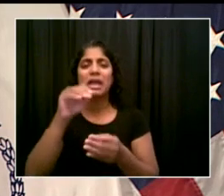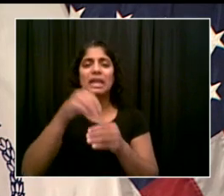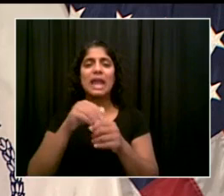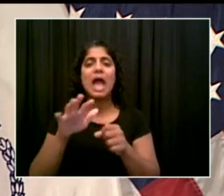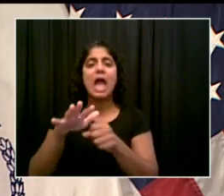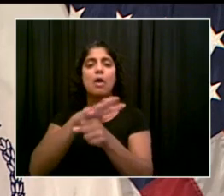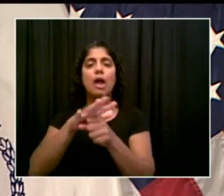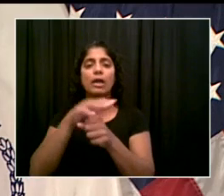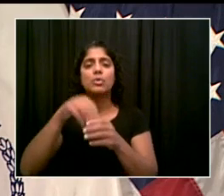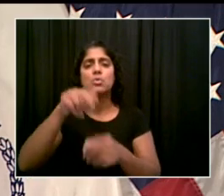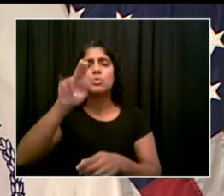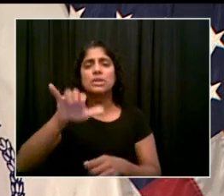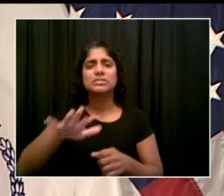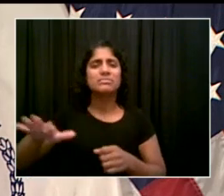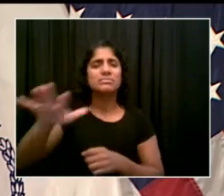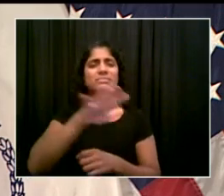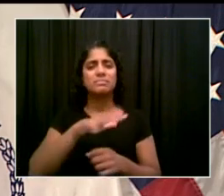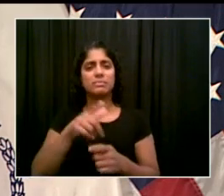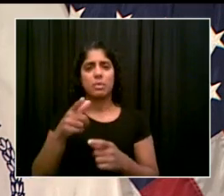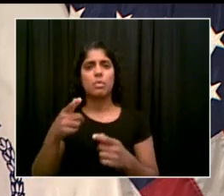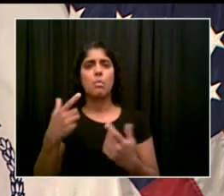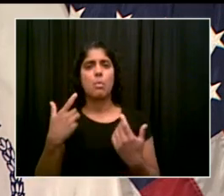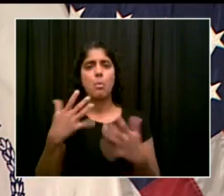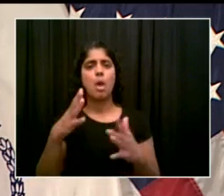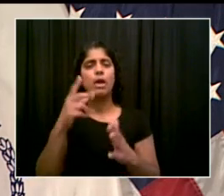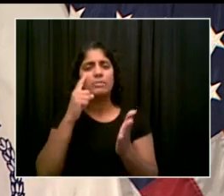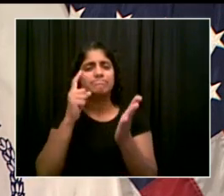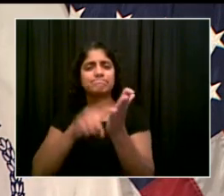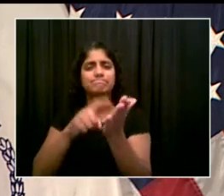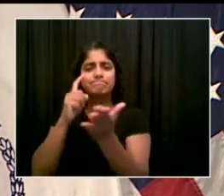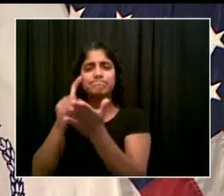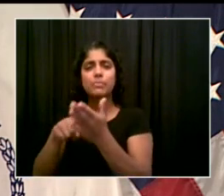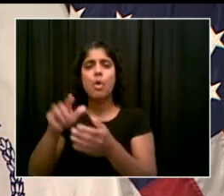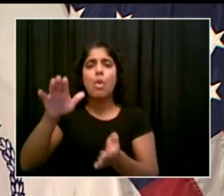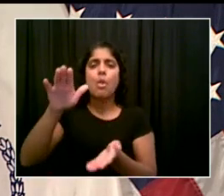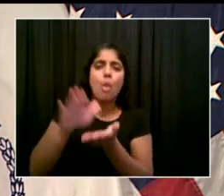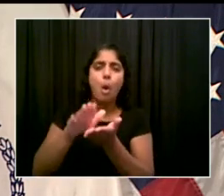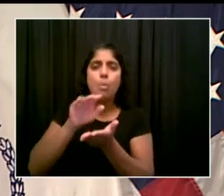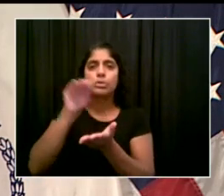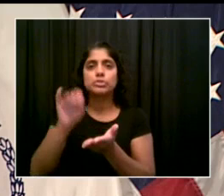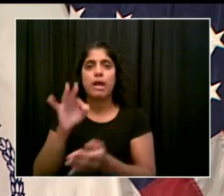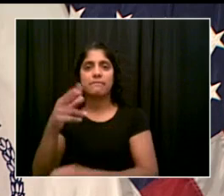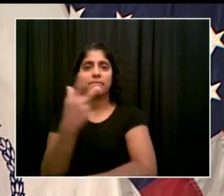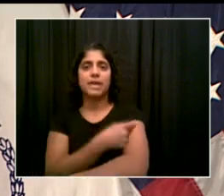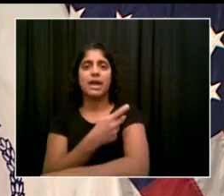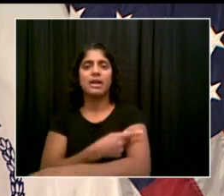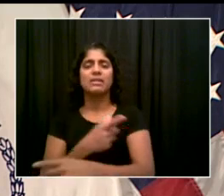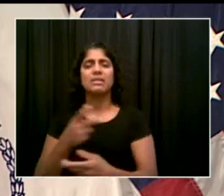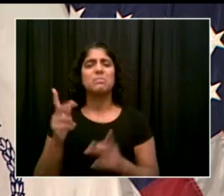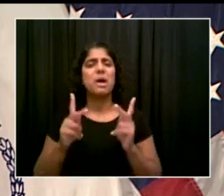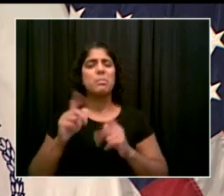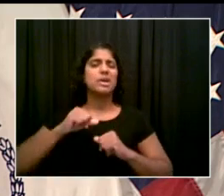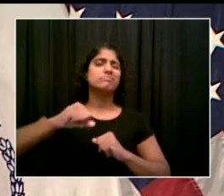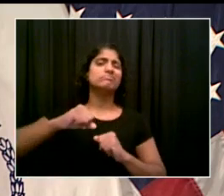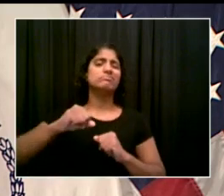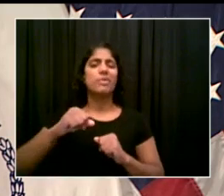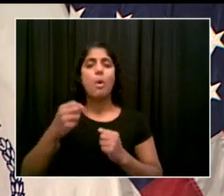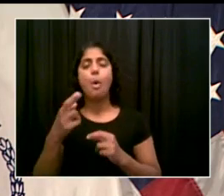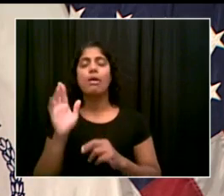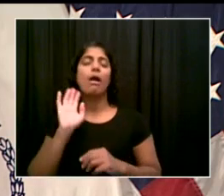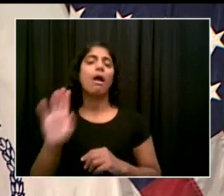targeted messaging in multiple languages in those communities? Yes, yes,